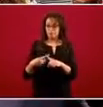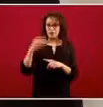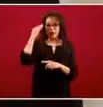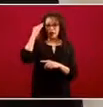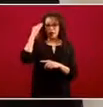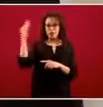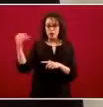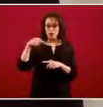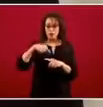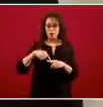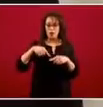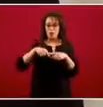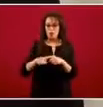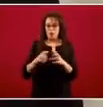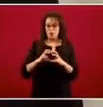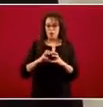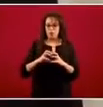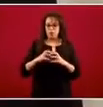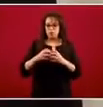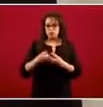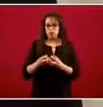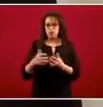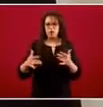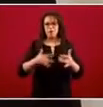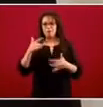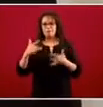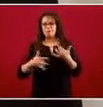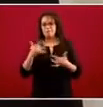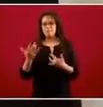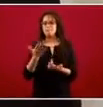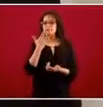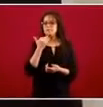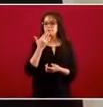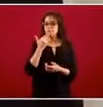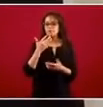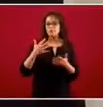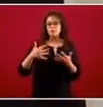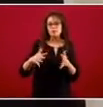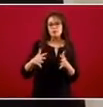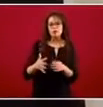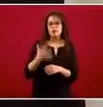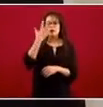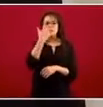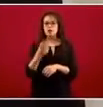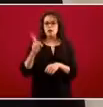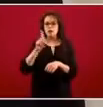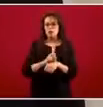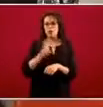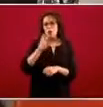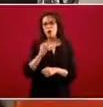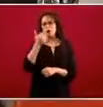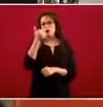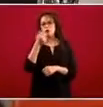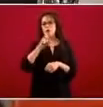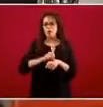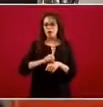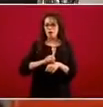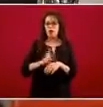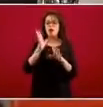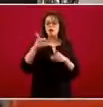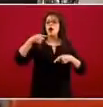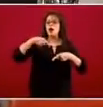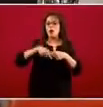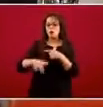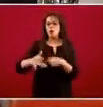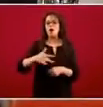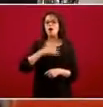So as we know, there is an incubation period for COVID that lasts approximately 5 days.